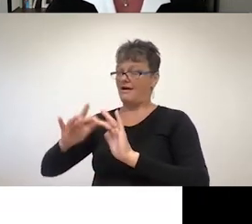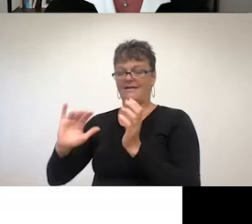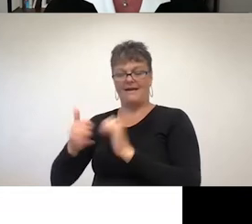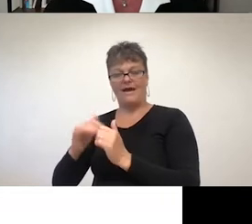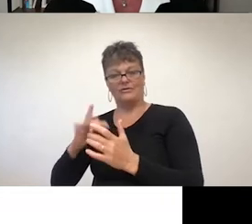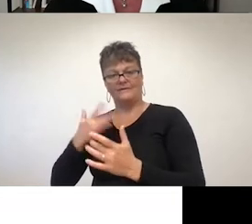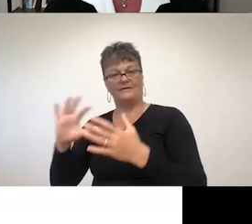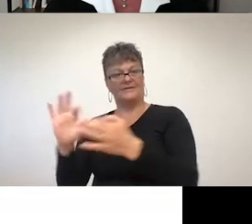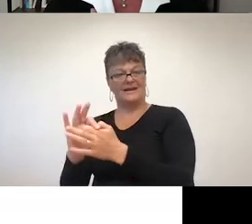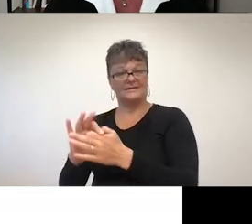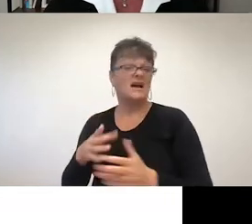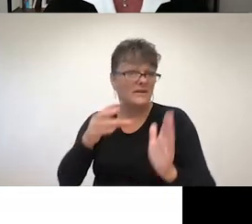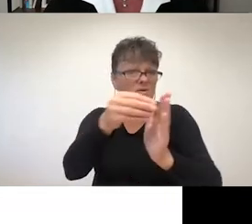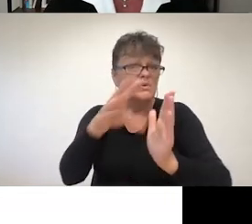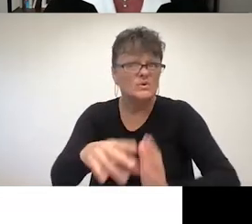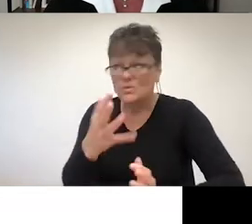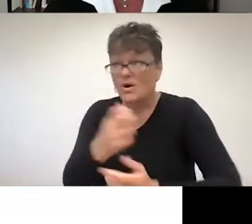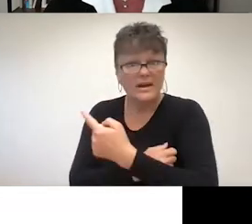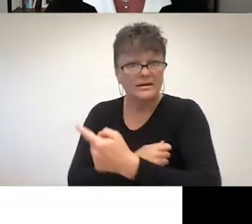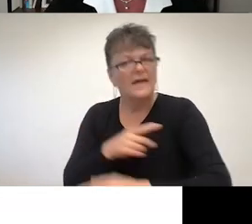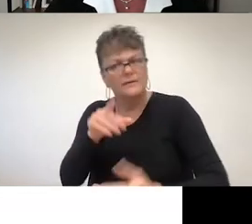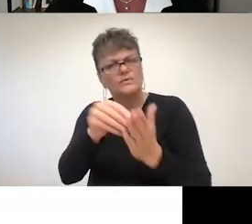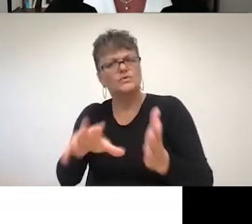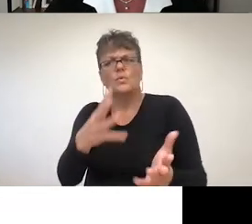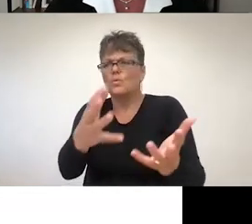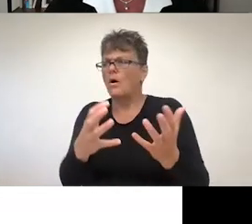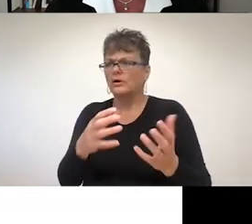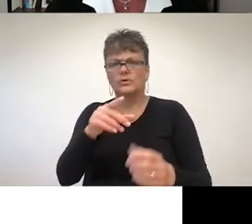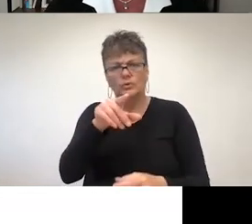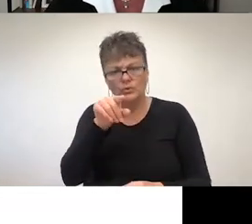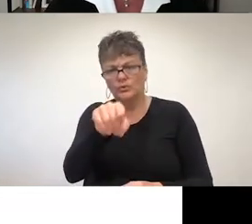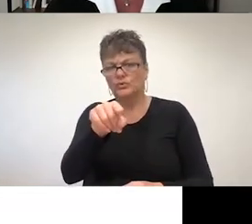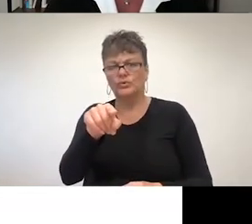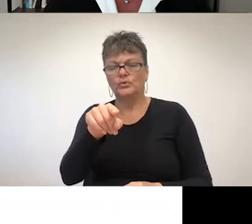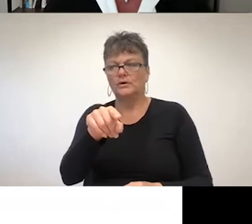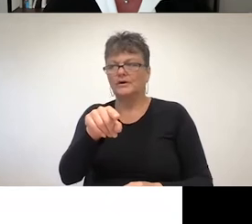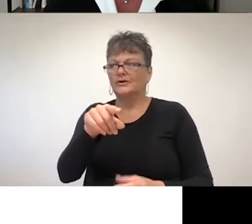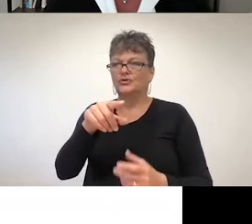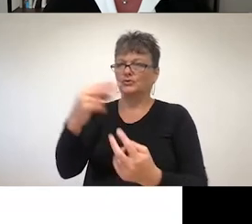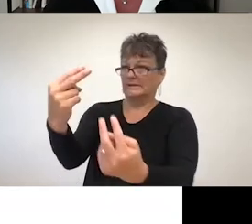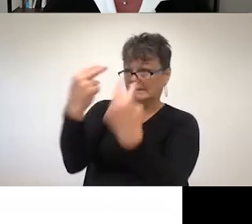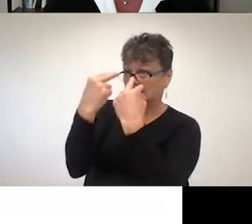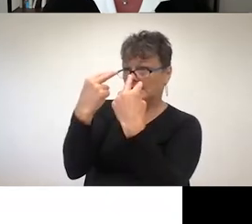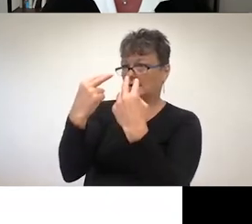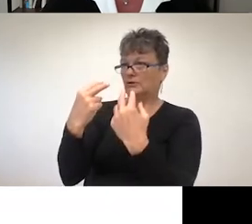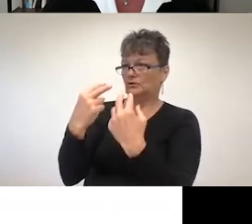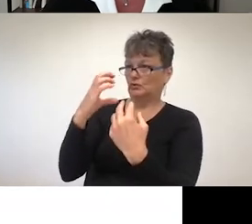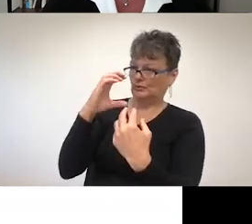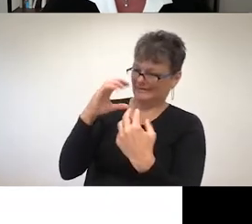us. They want to hear, "I see you, I care, you matter." And she